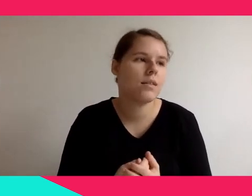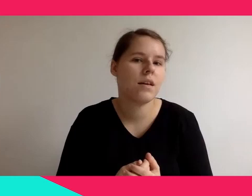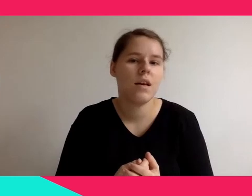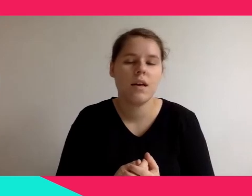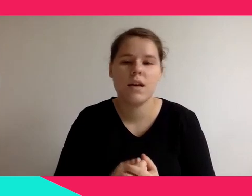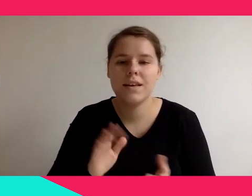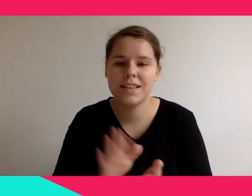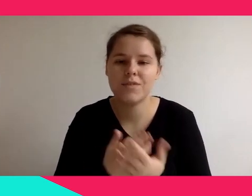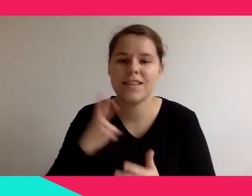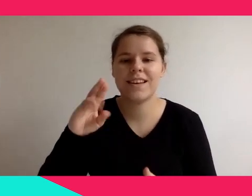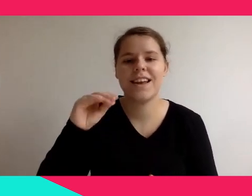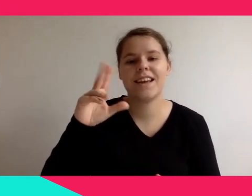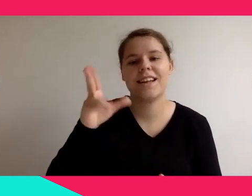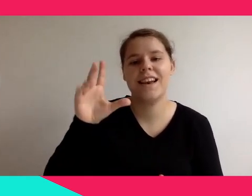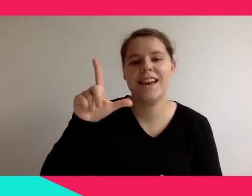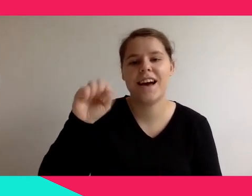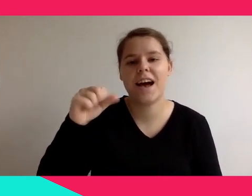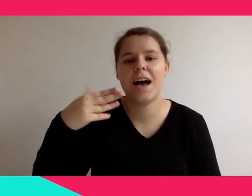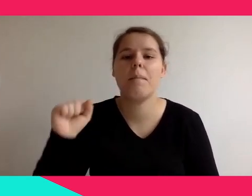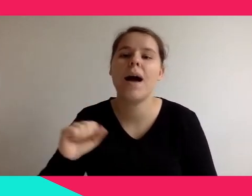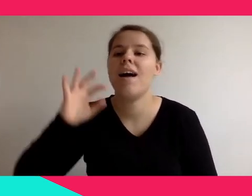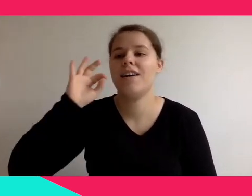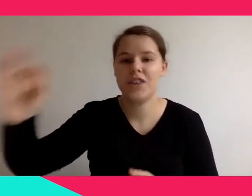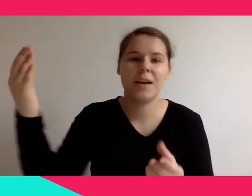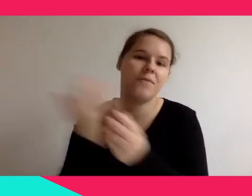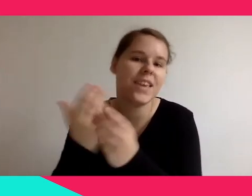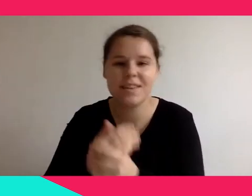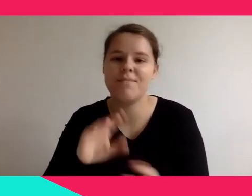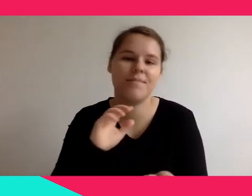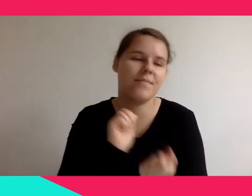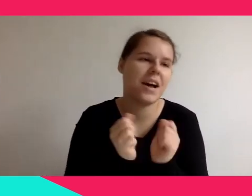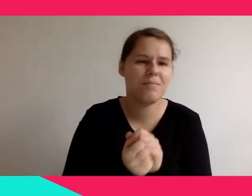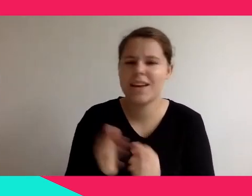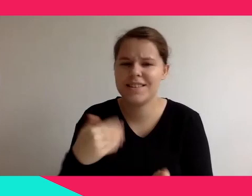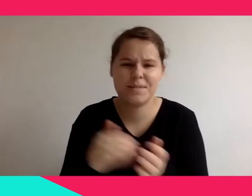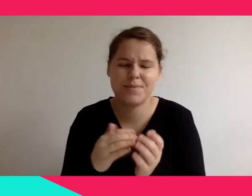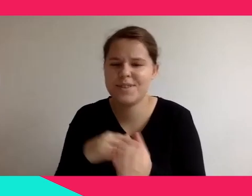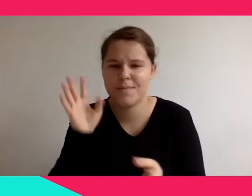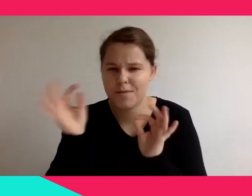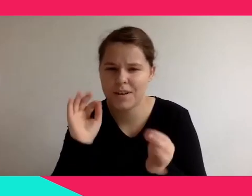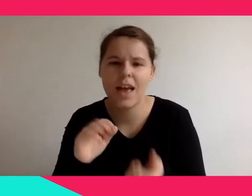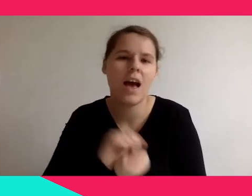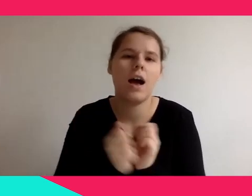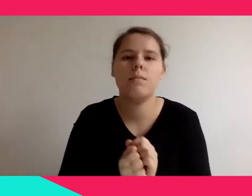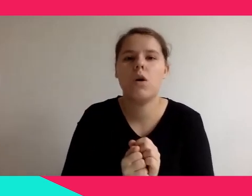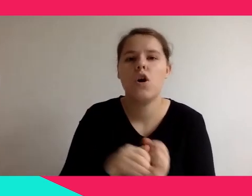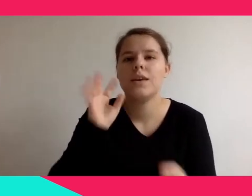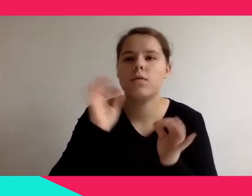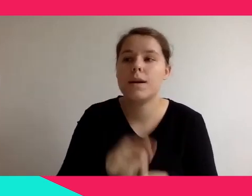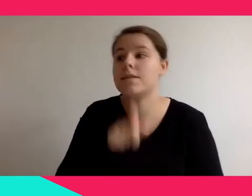is gay, which is just a really weird insult next to a painting by